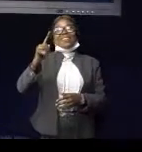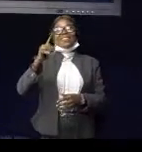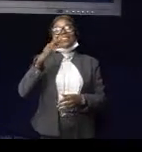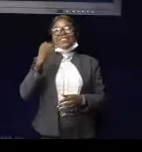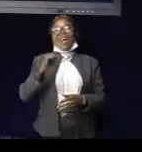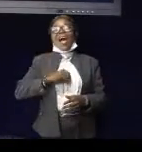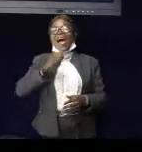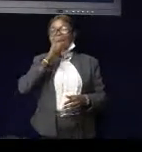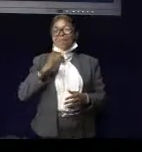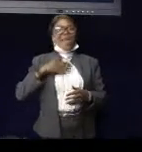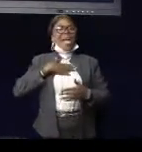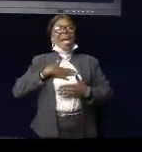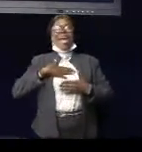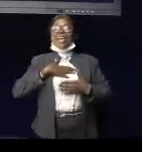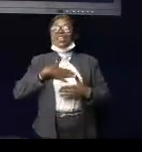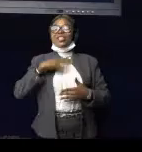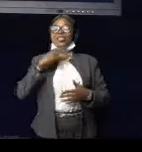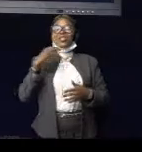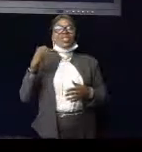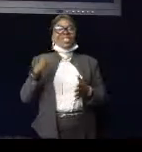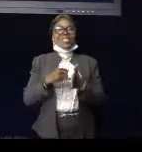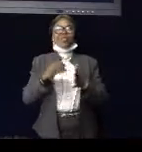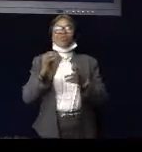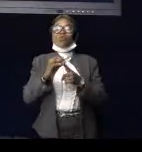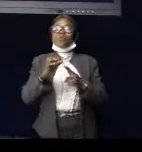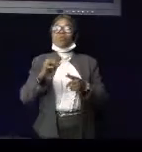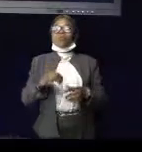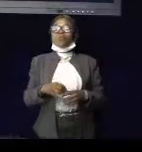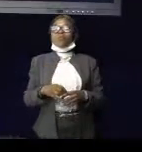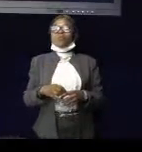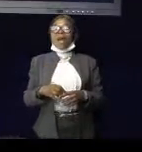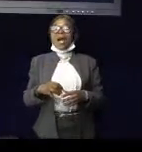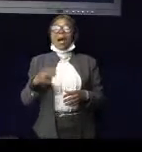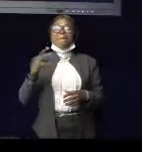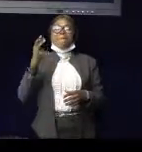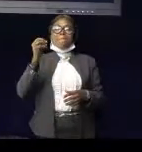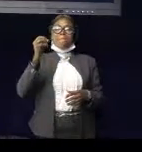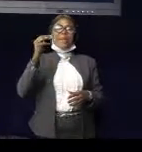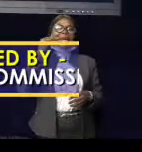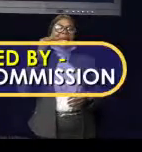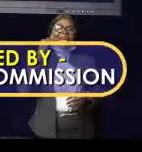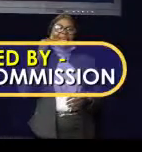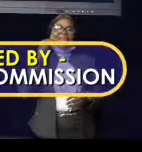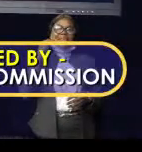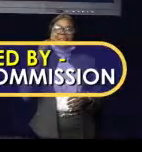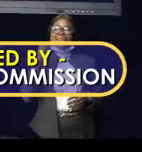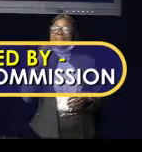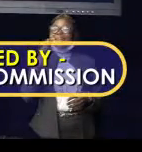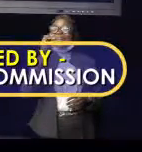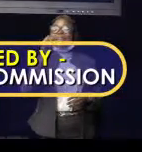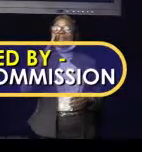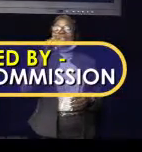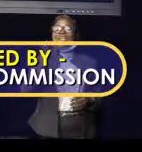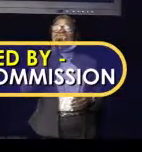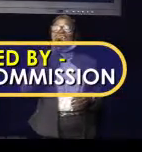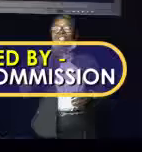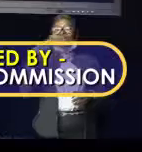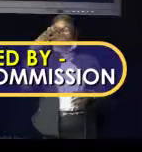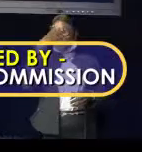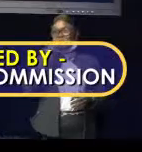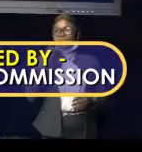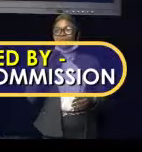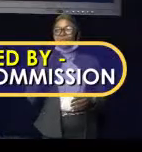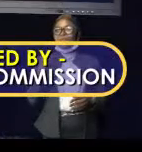lesson? I am too. Look at this example too. Mary is beautiful. That